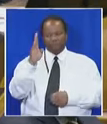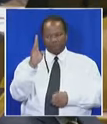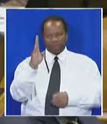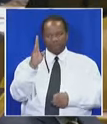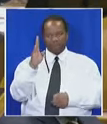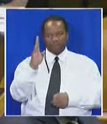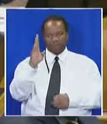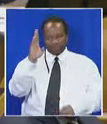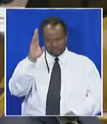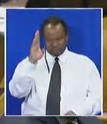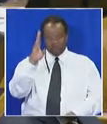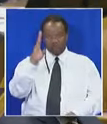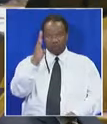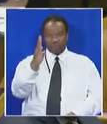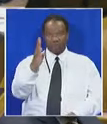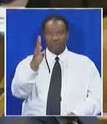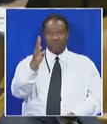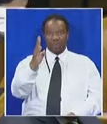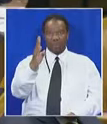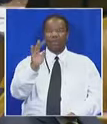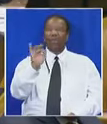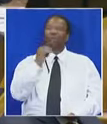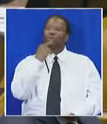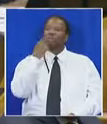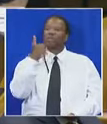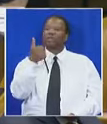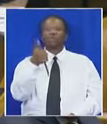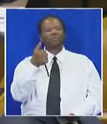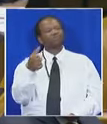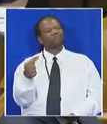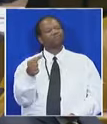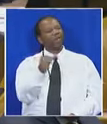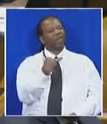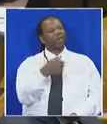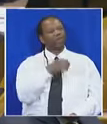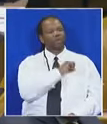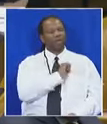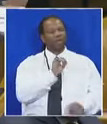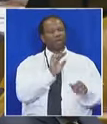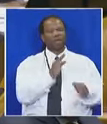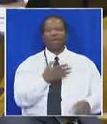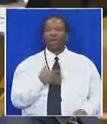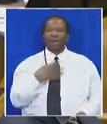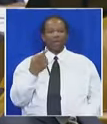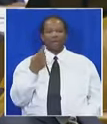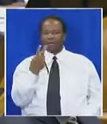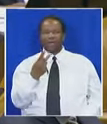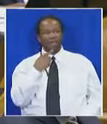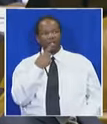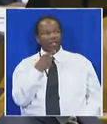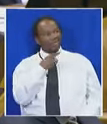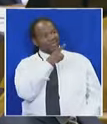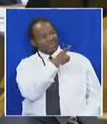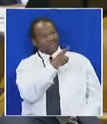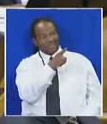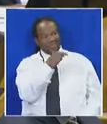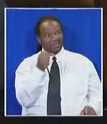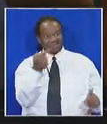issues, Chairperson. You said you're going to refer to the table, but secondly, this guy must not be Honourable a coward. Member, opposition member.